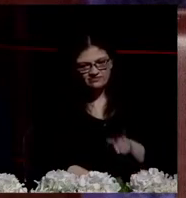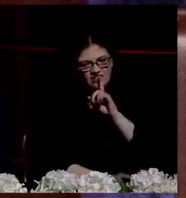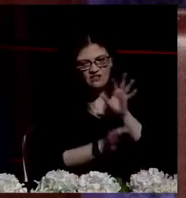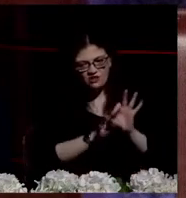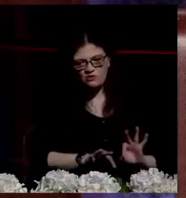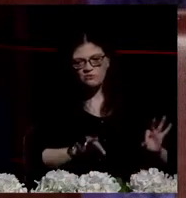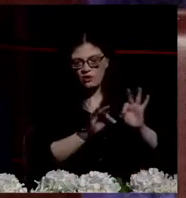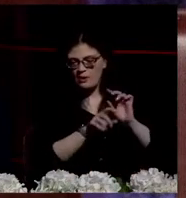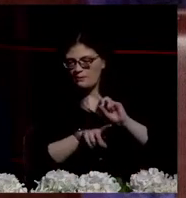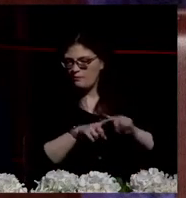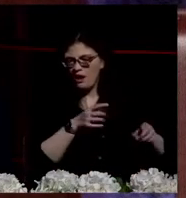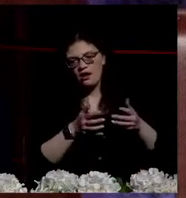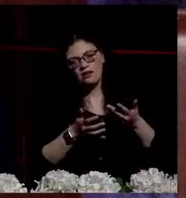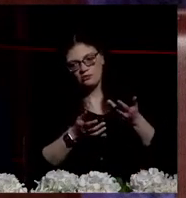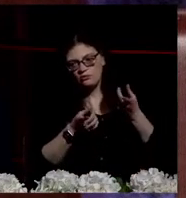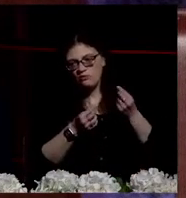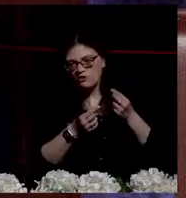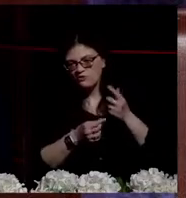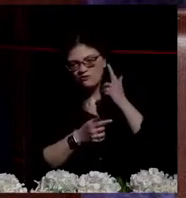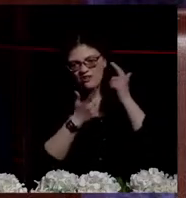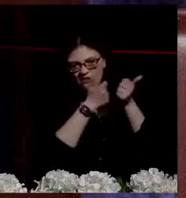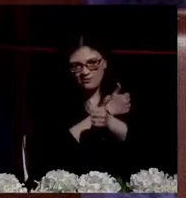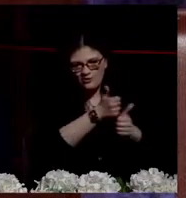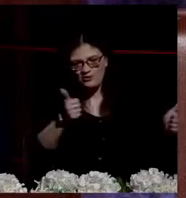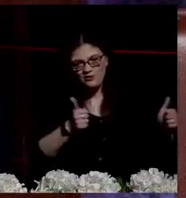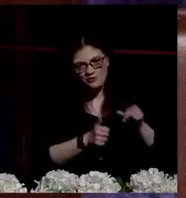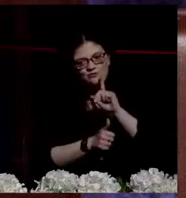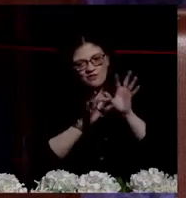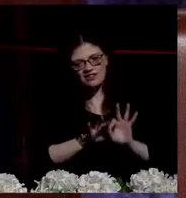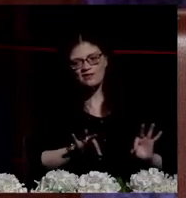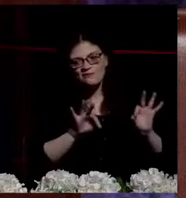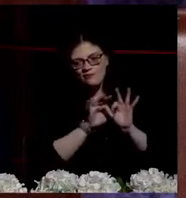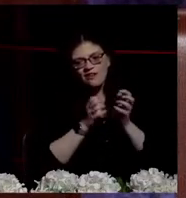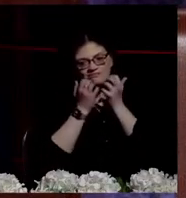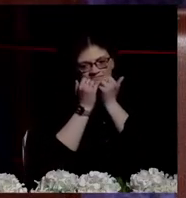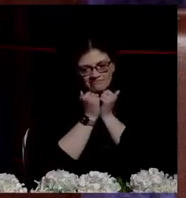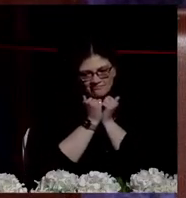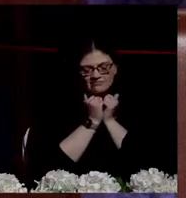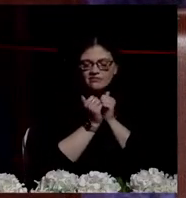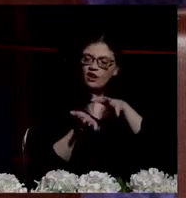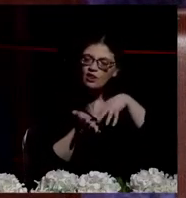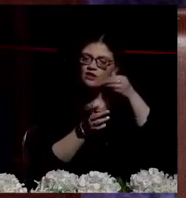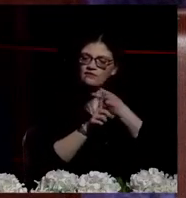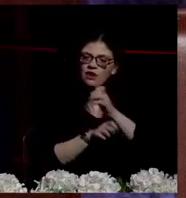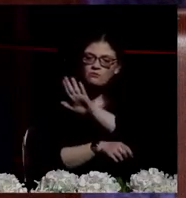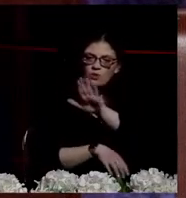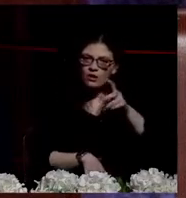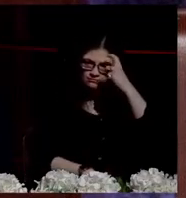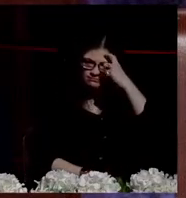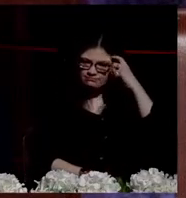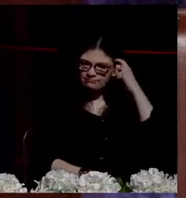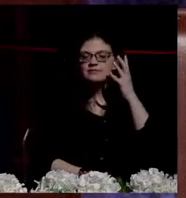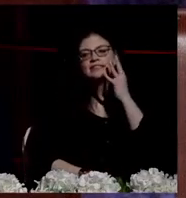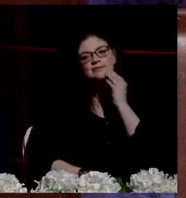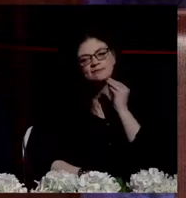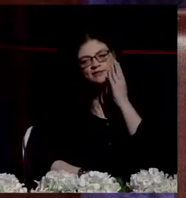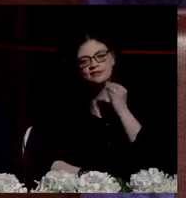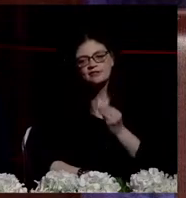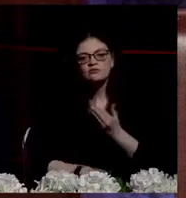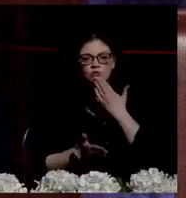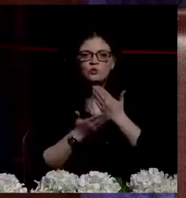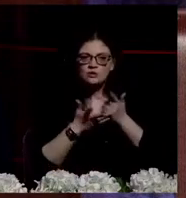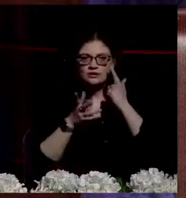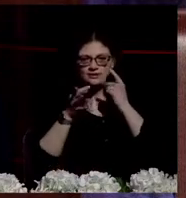do after is what actually matters. Learn from the experiences that you've had throughout the past 4 years at Wooster and make good decisions,